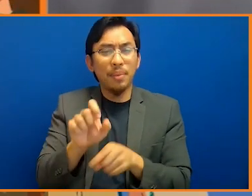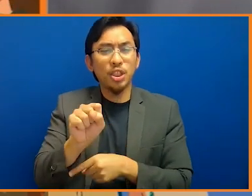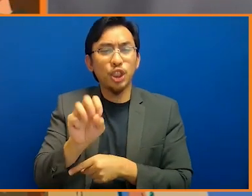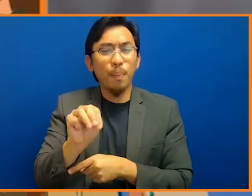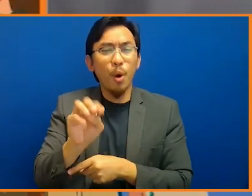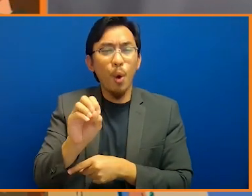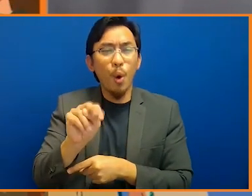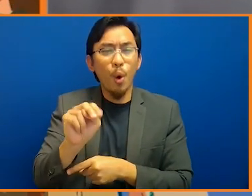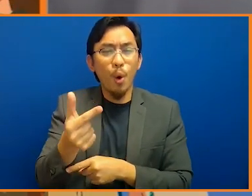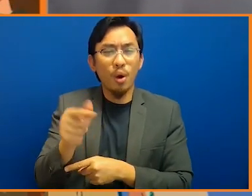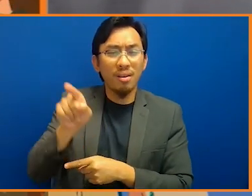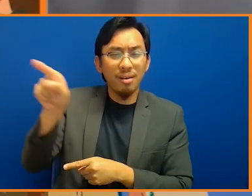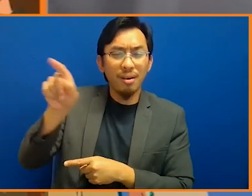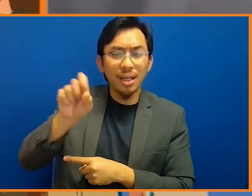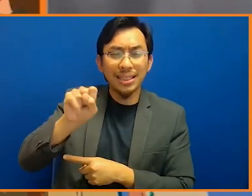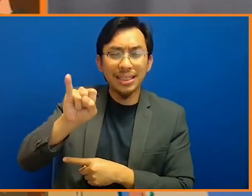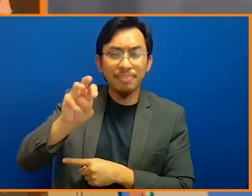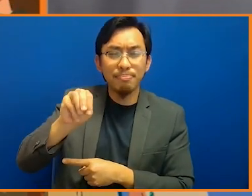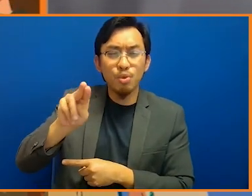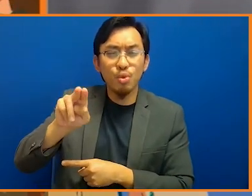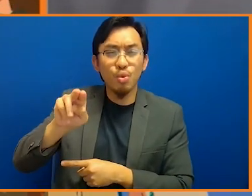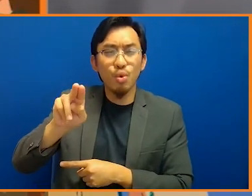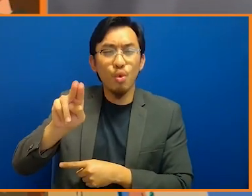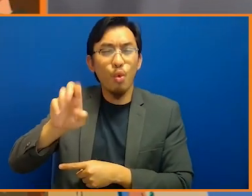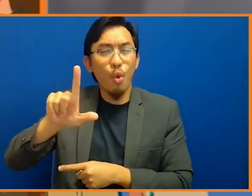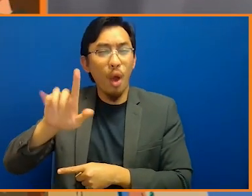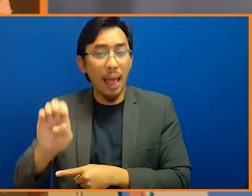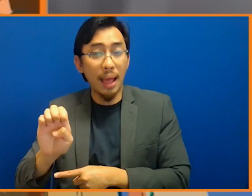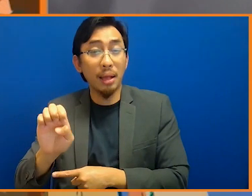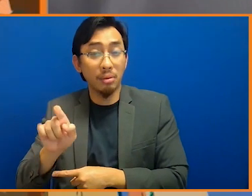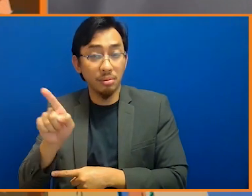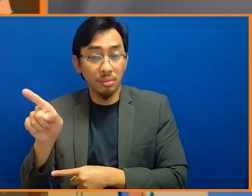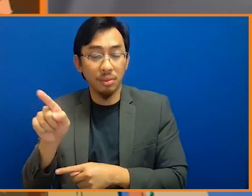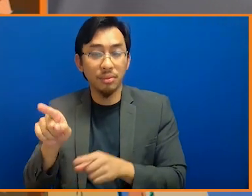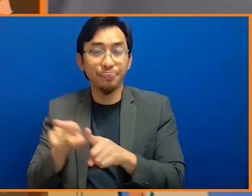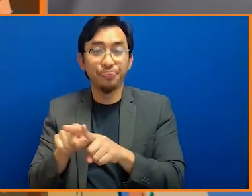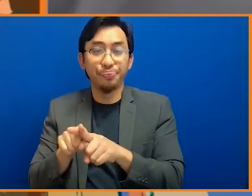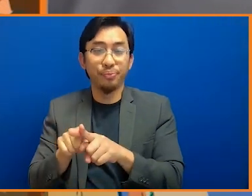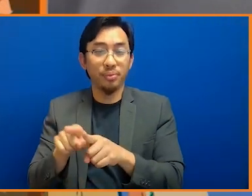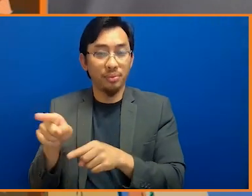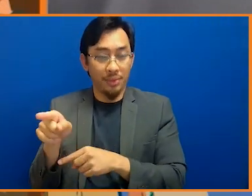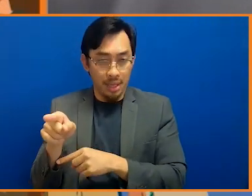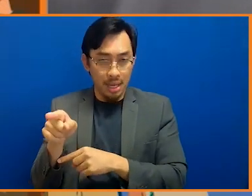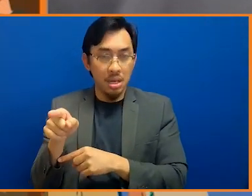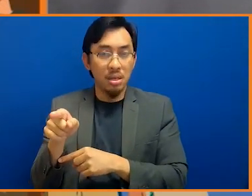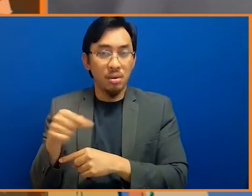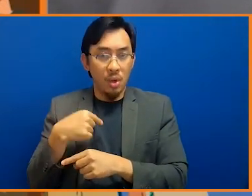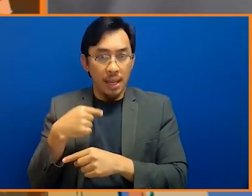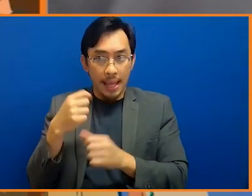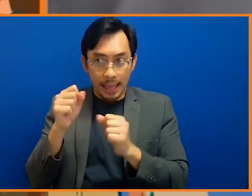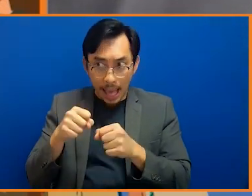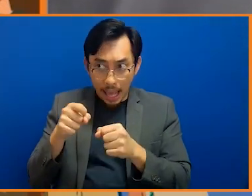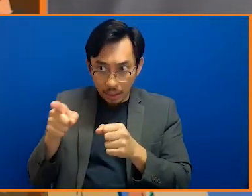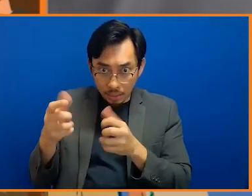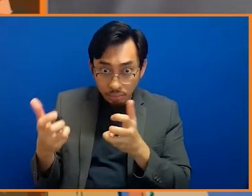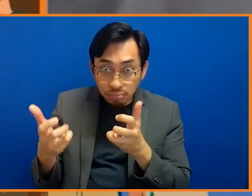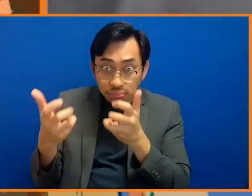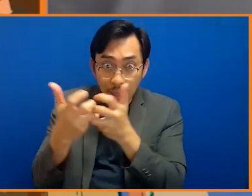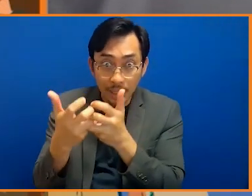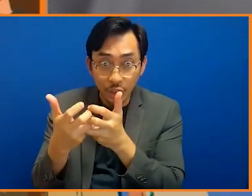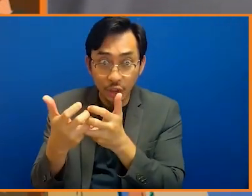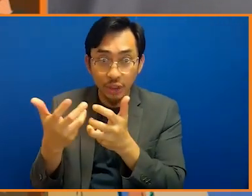like Smong in the Semelu. So we can use this kind of indigenous knowledge to make sure we